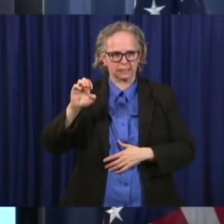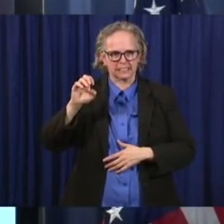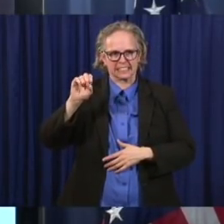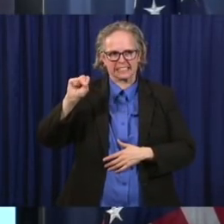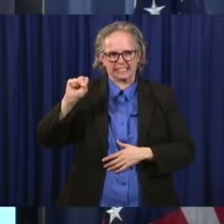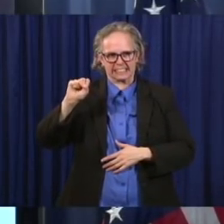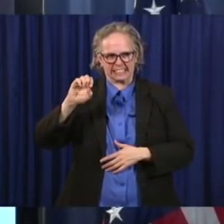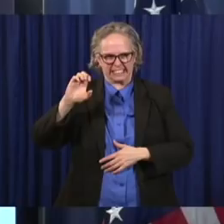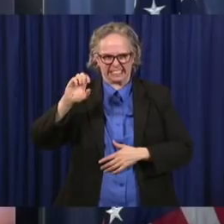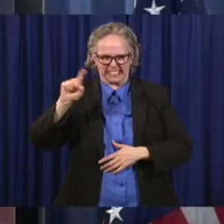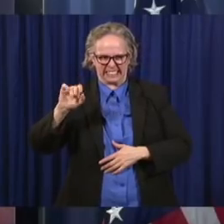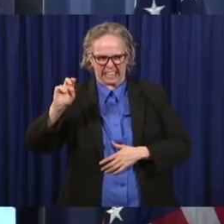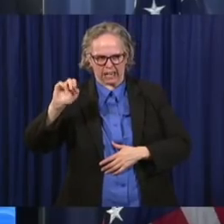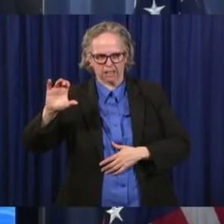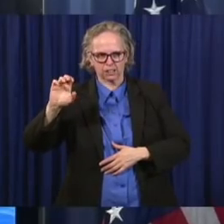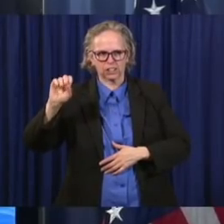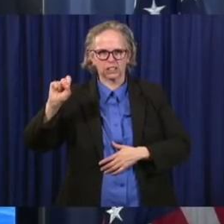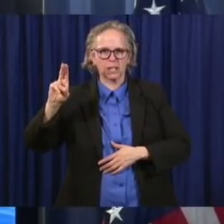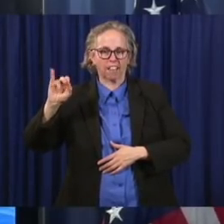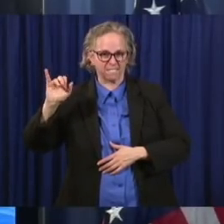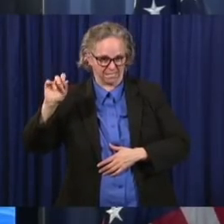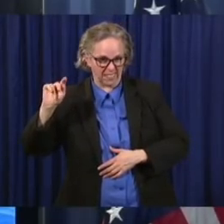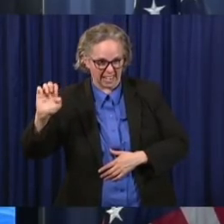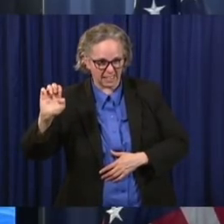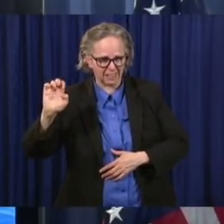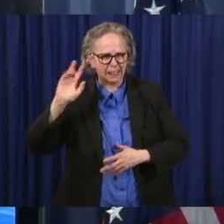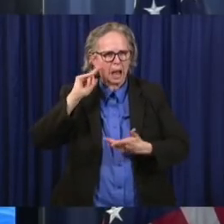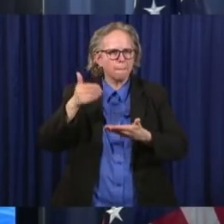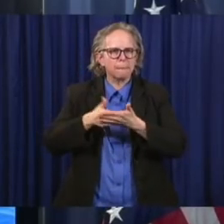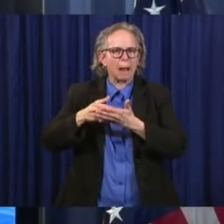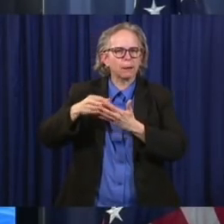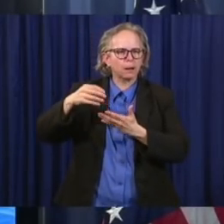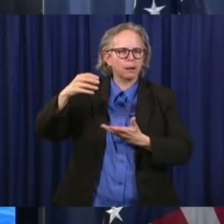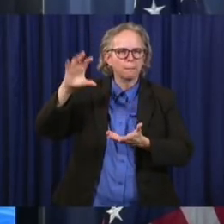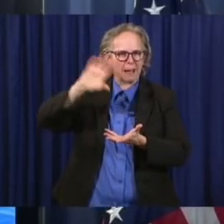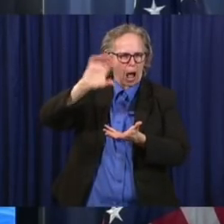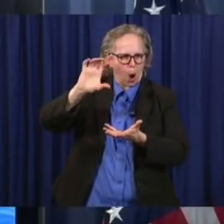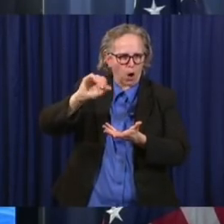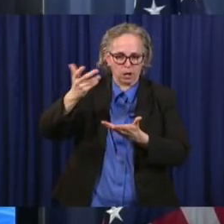baby powder that glows in the dark. See all the germs on my hands? I'm gonna wash them now.